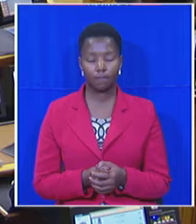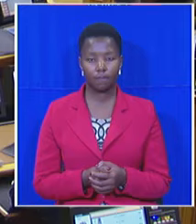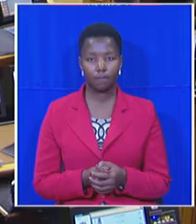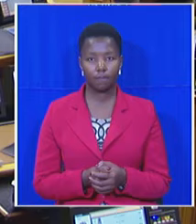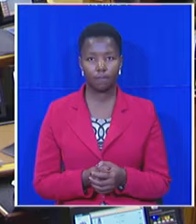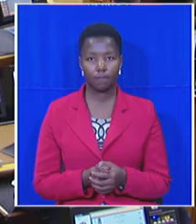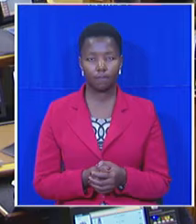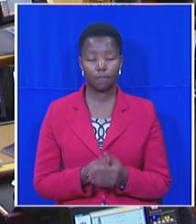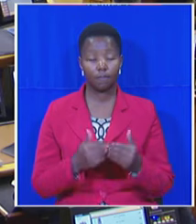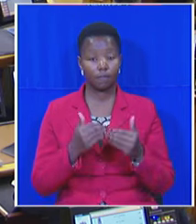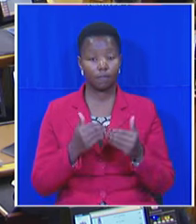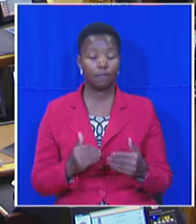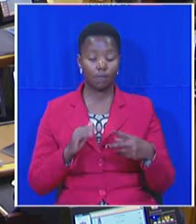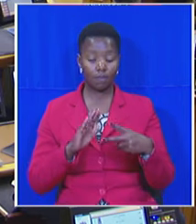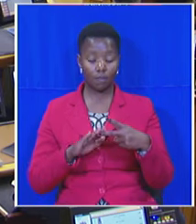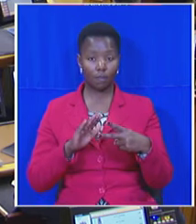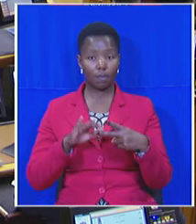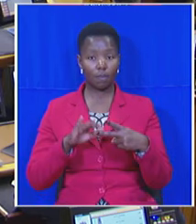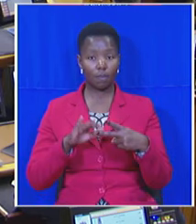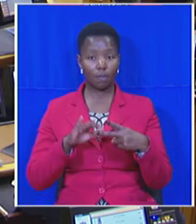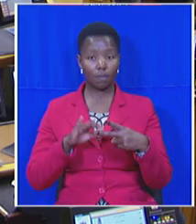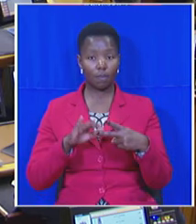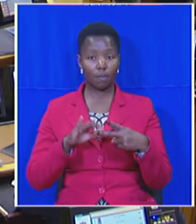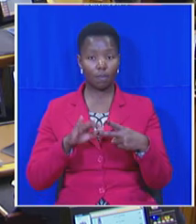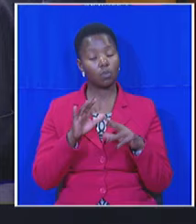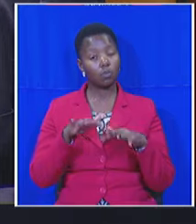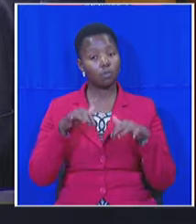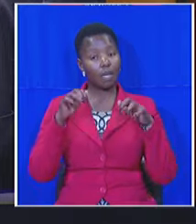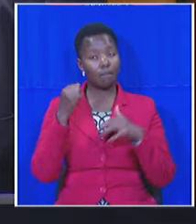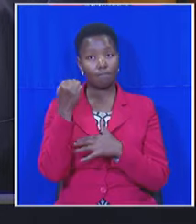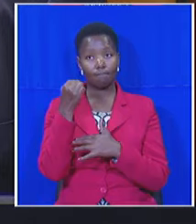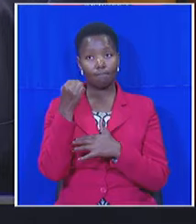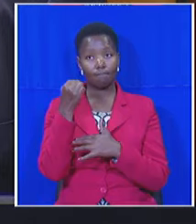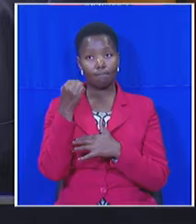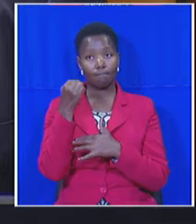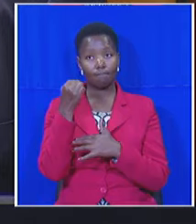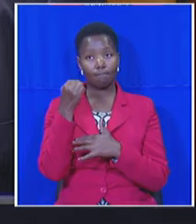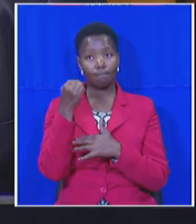I now put vote number 2, Parliament. Are there any objections?